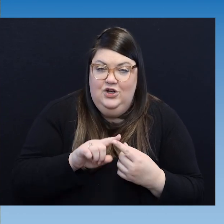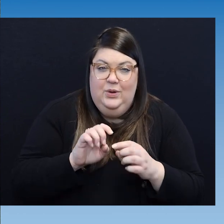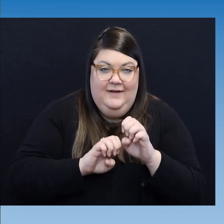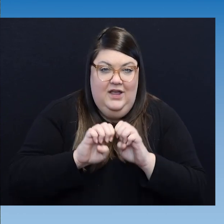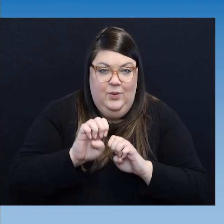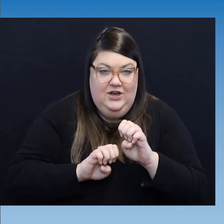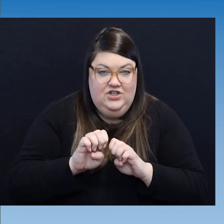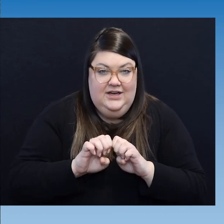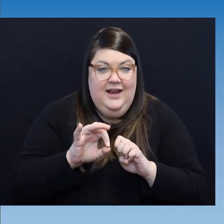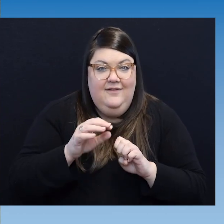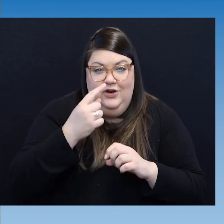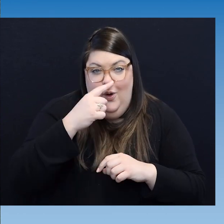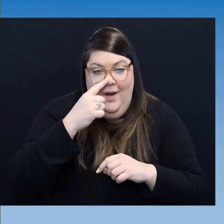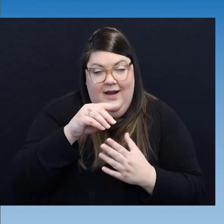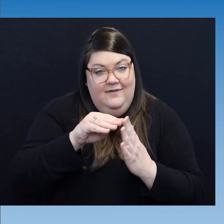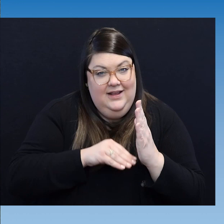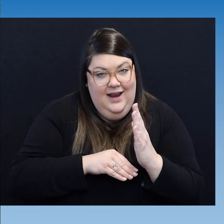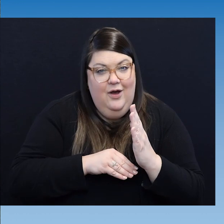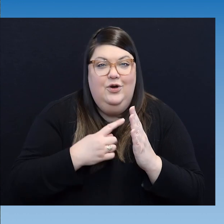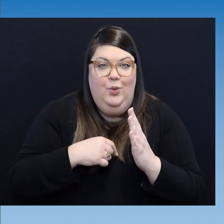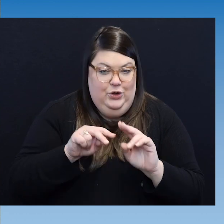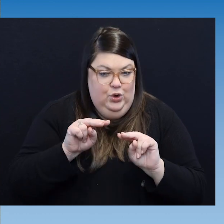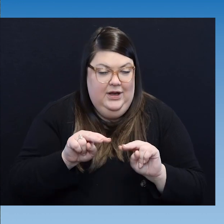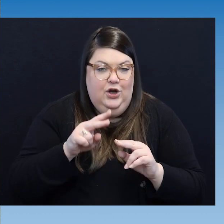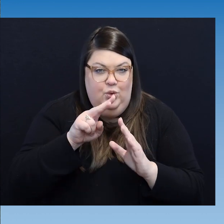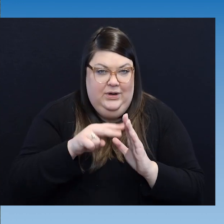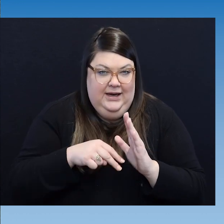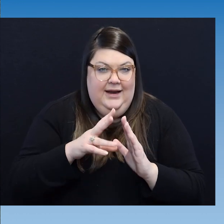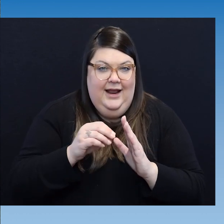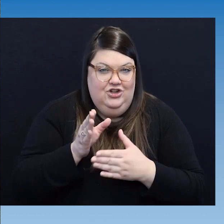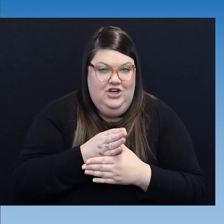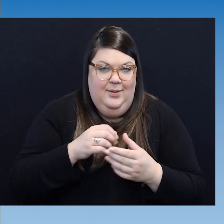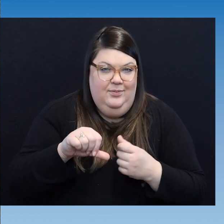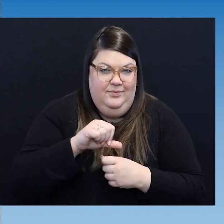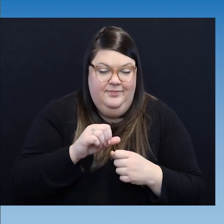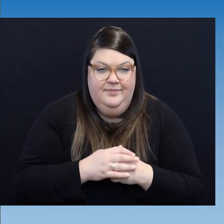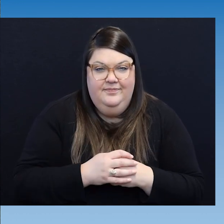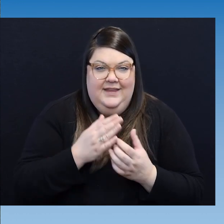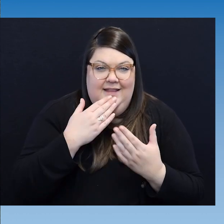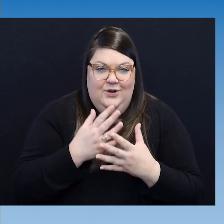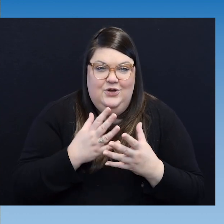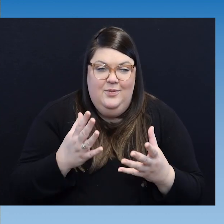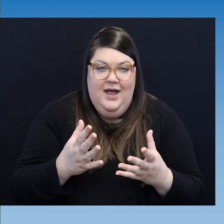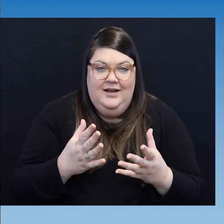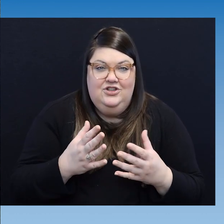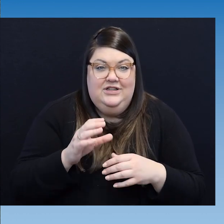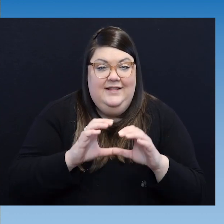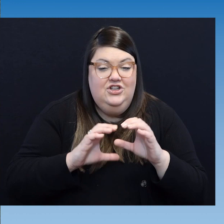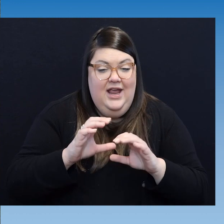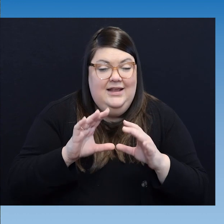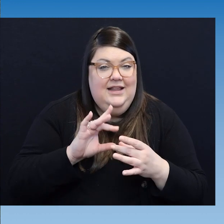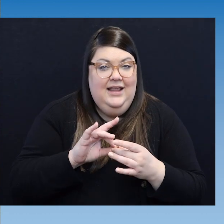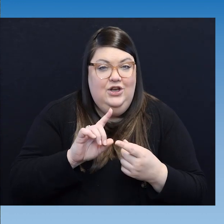to an evaluation. And if you don't mind filling it out, we do look at them and read them and share them among us. So thank you so much. In the